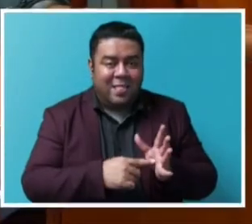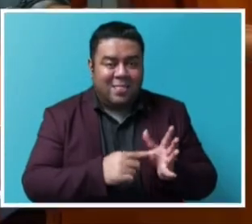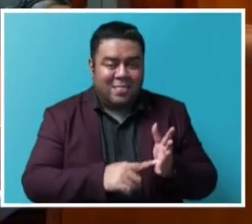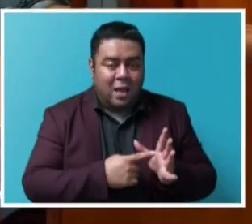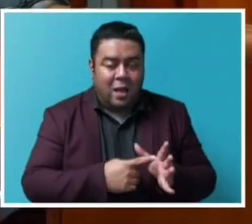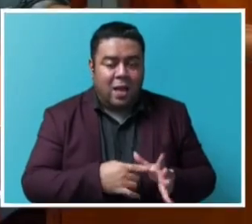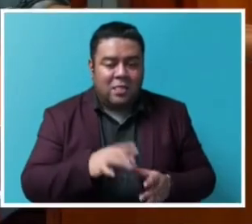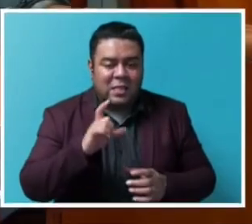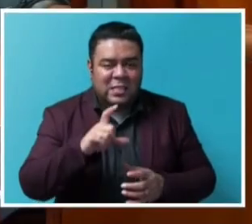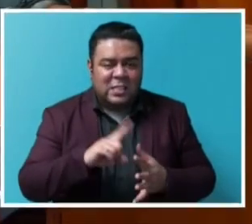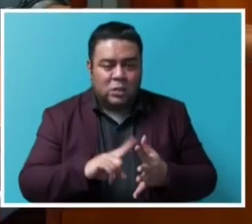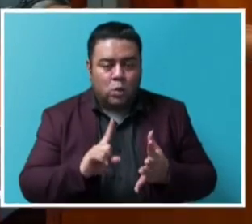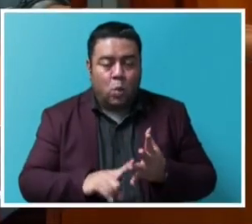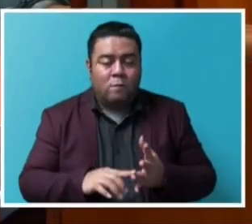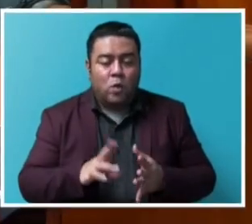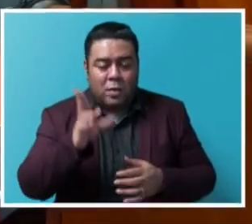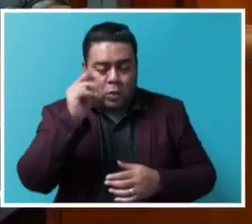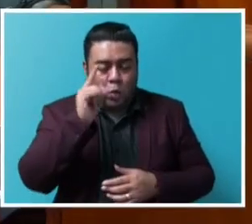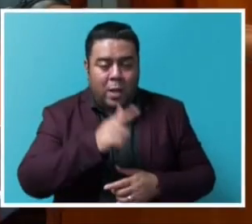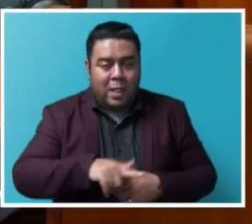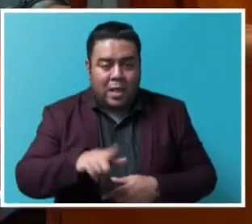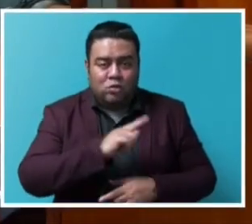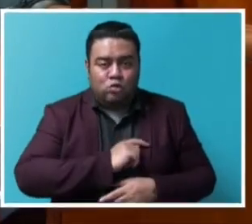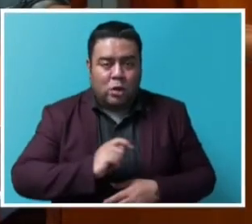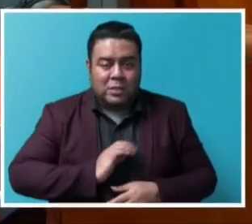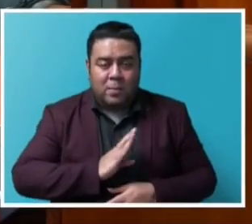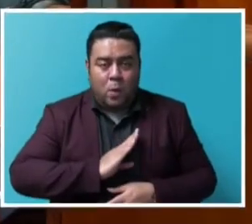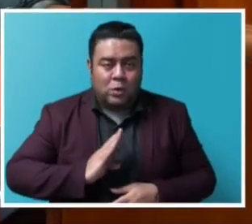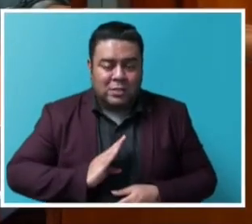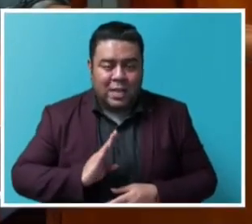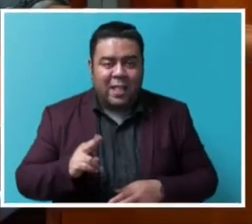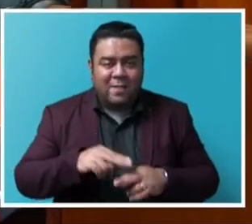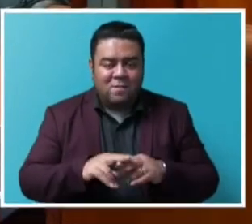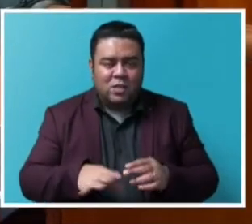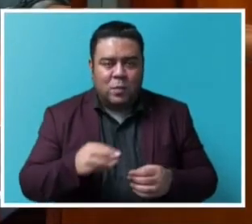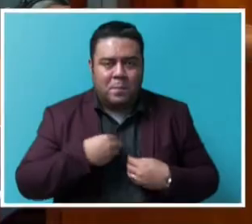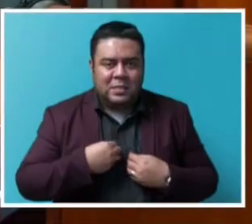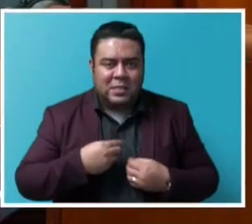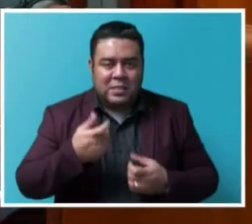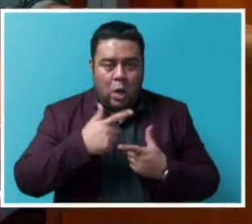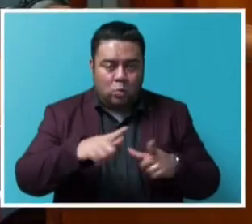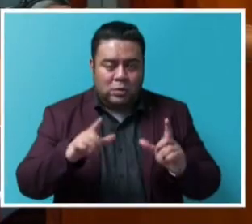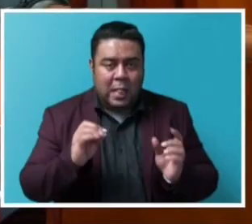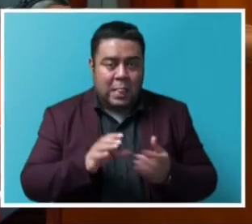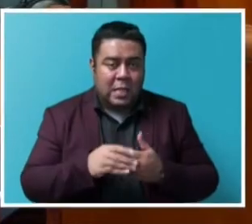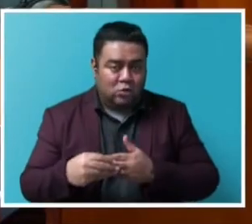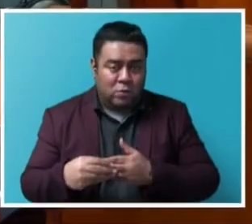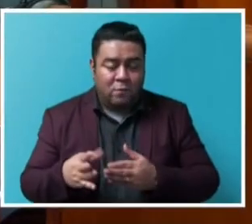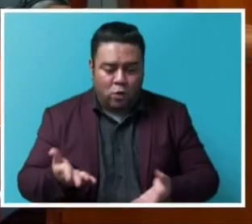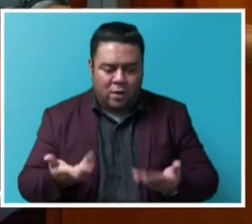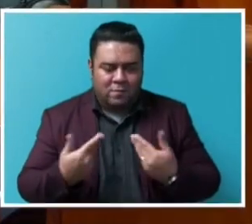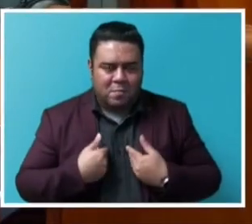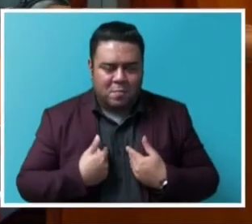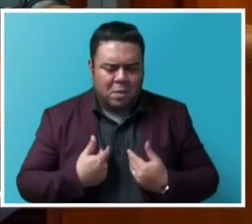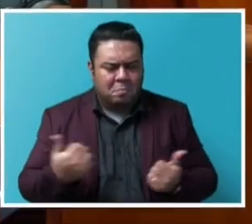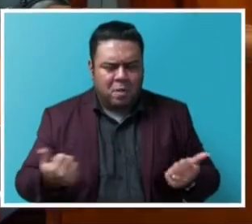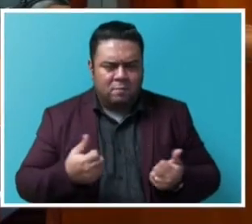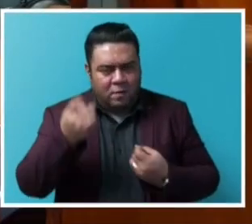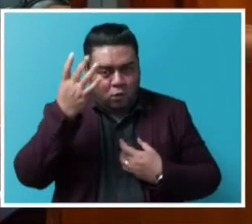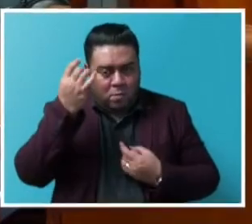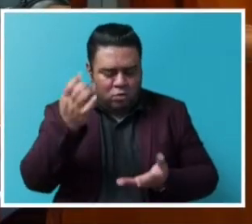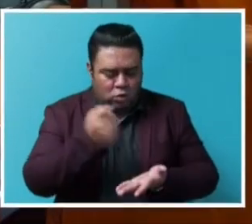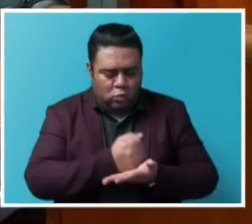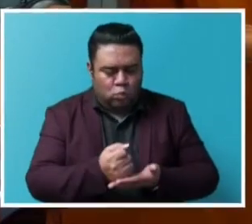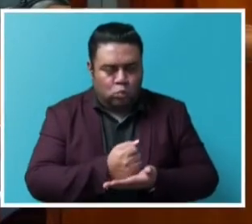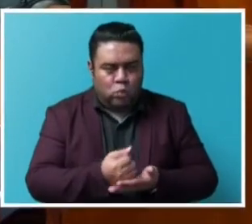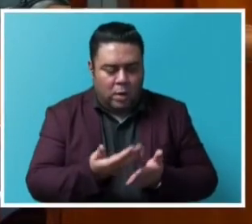Land Trust Board, and the Fiji Indigenous Business Council leadership for providing me with much of what I am